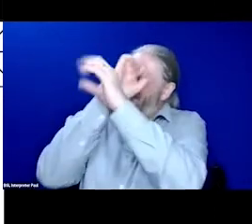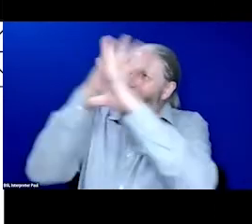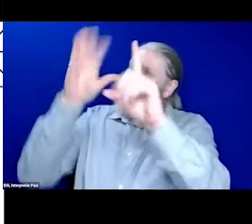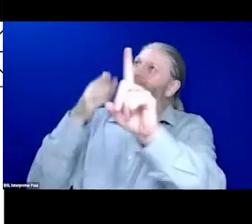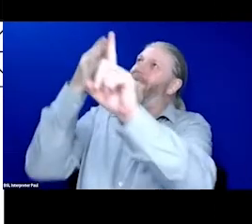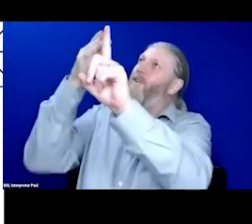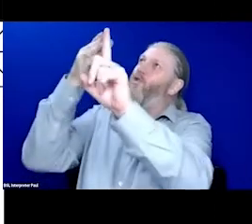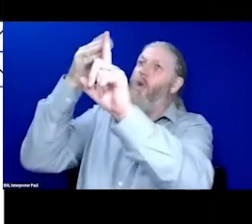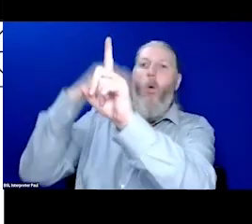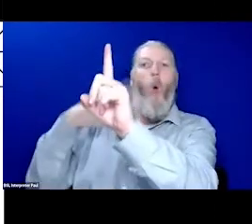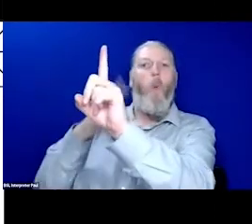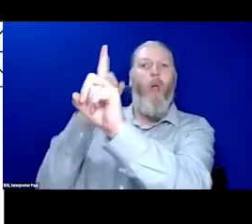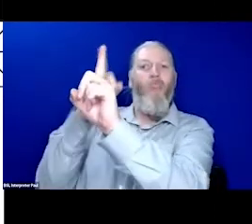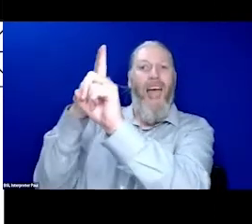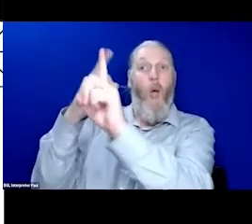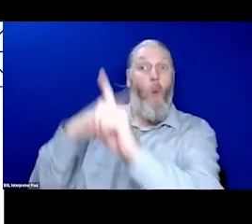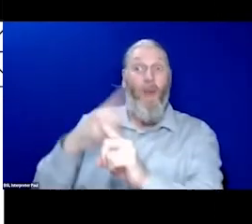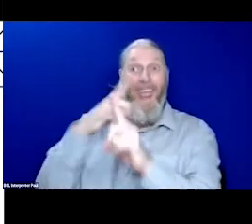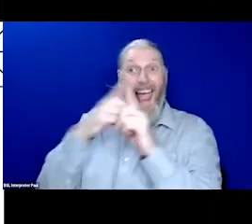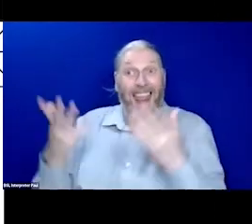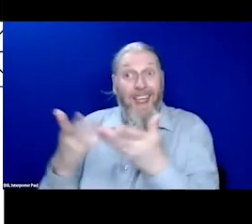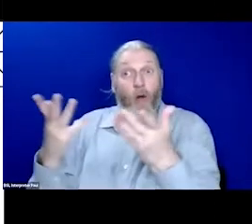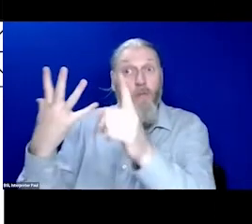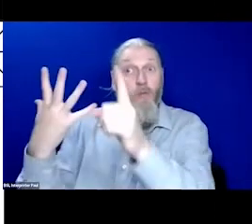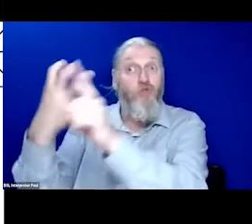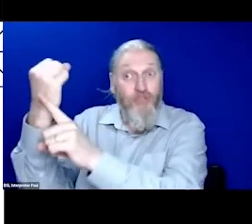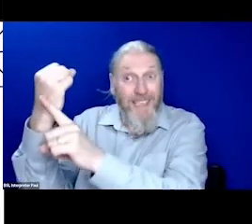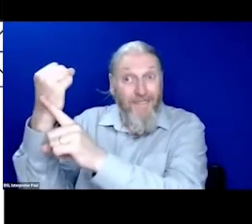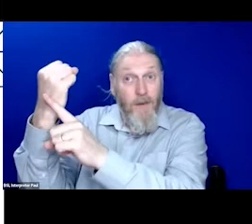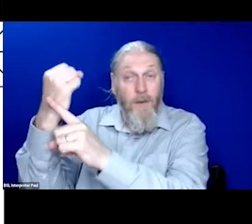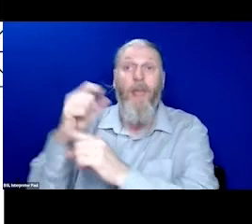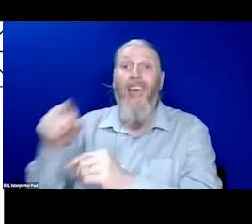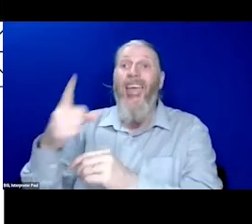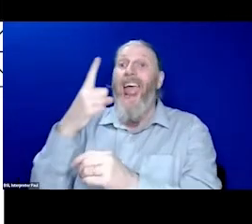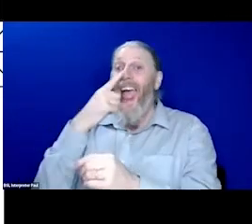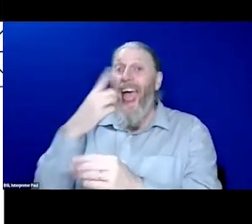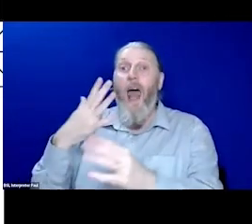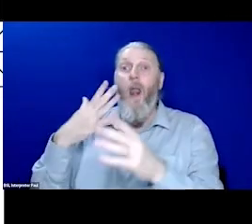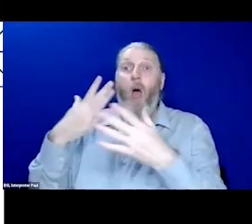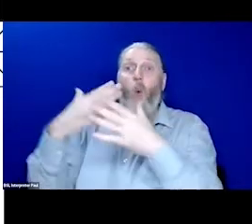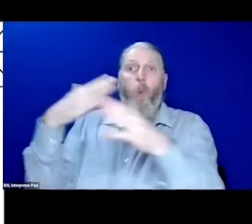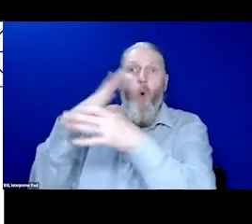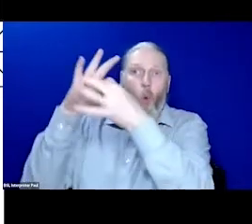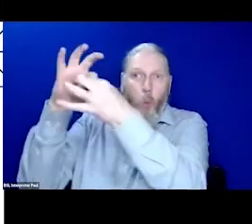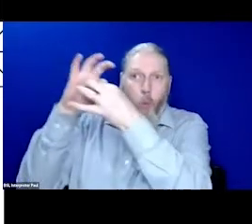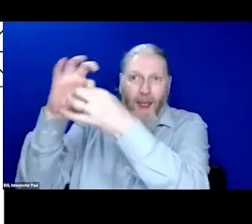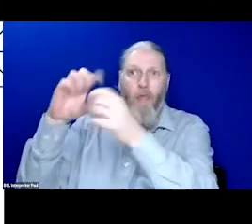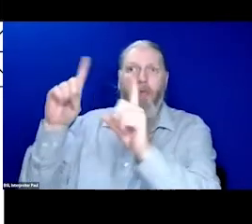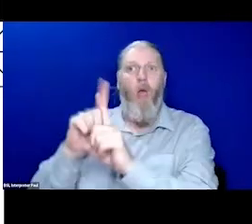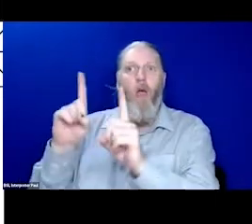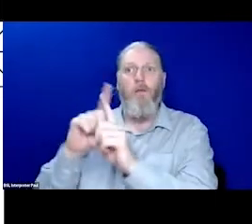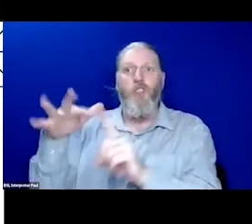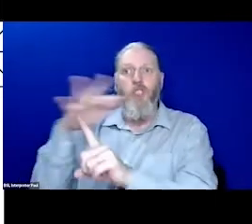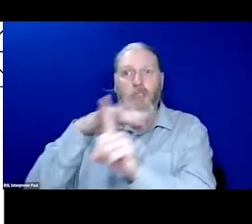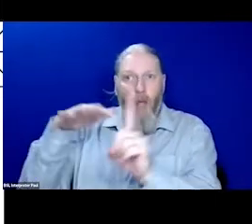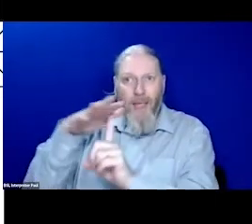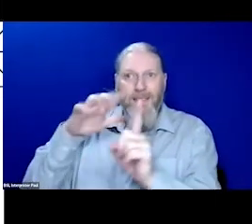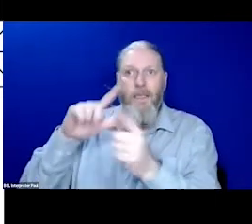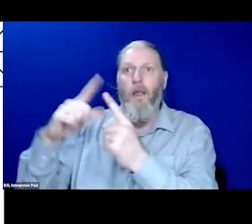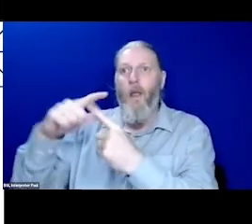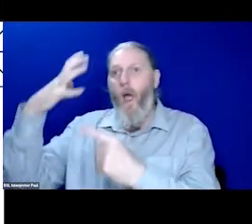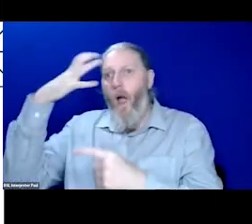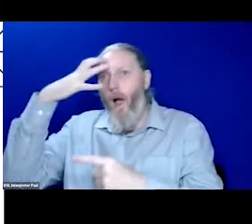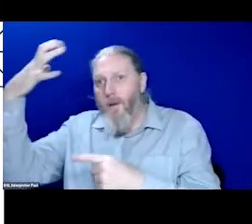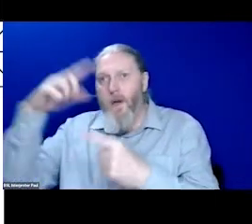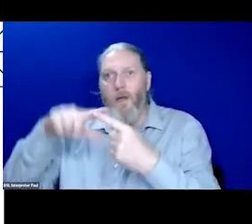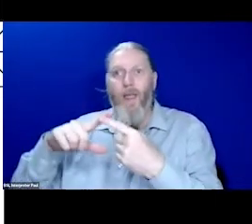people as the central role of societies, governments, and healthcare systems, that relies on a culture of care, as Sally Weintraub and others would